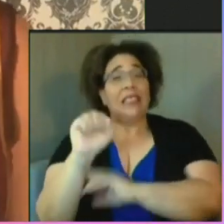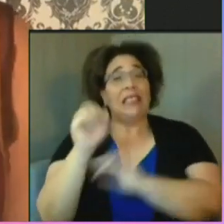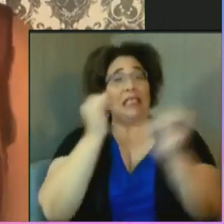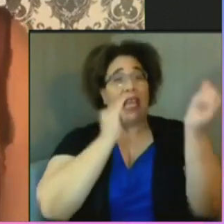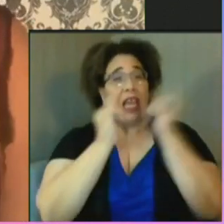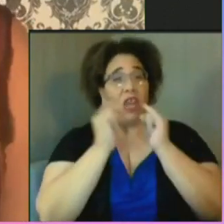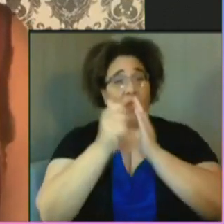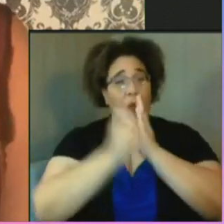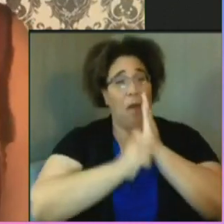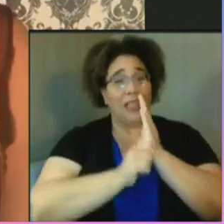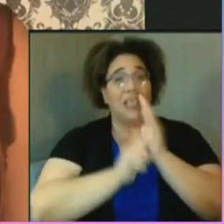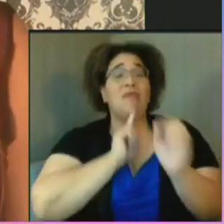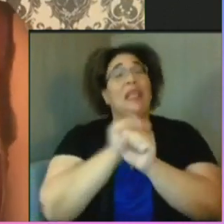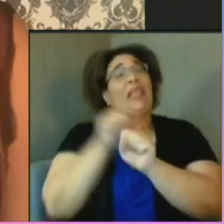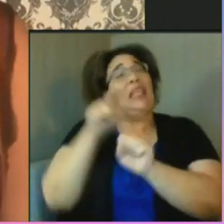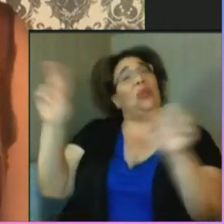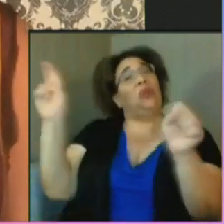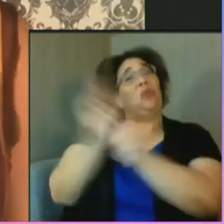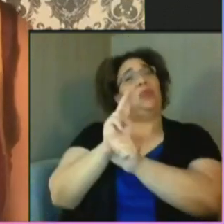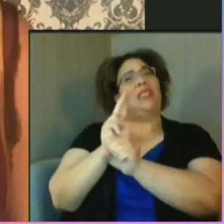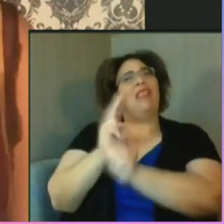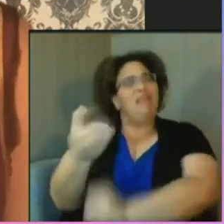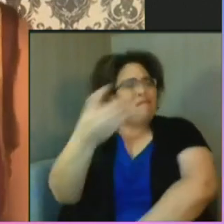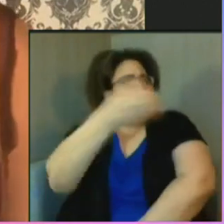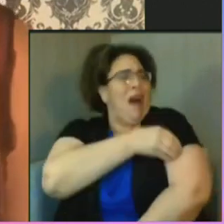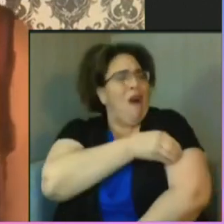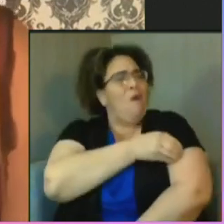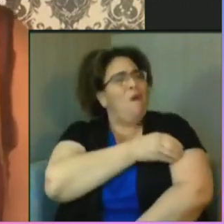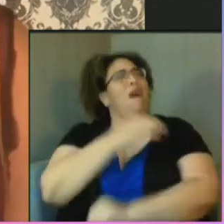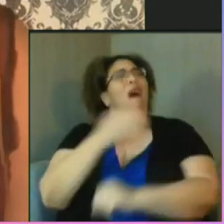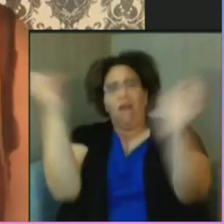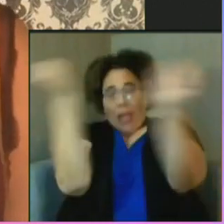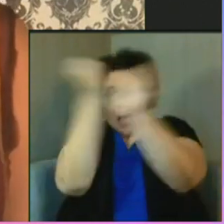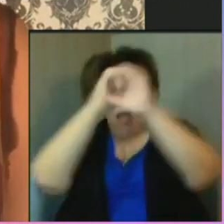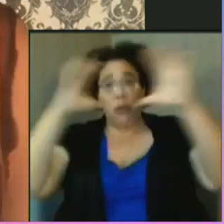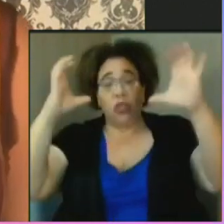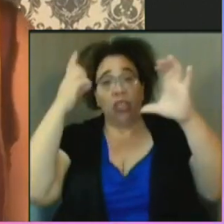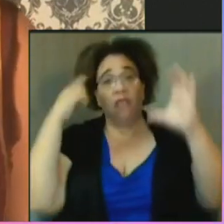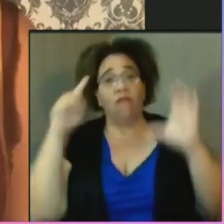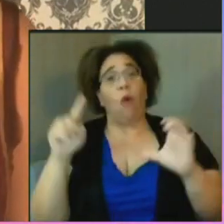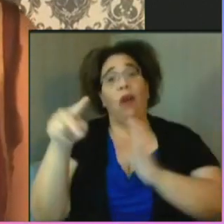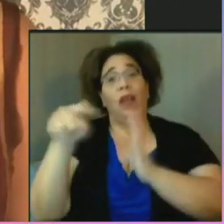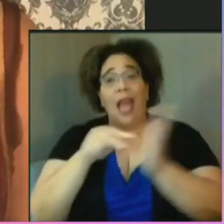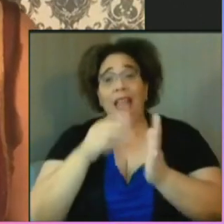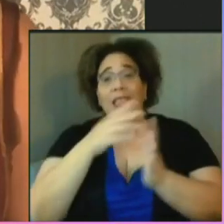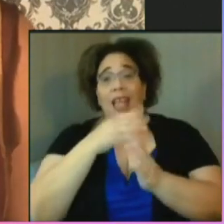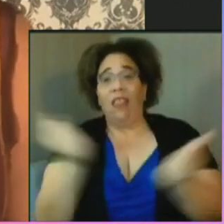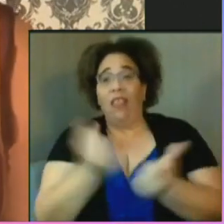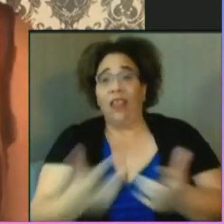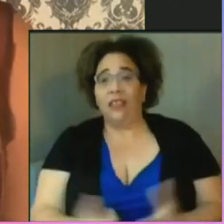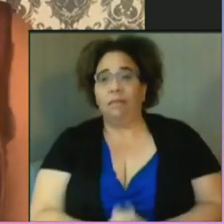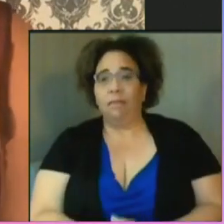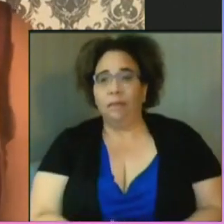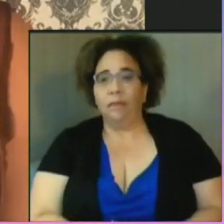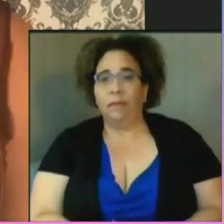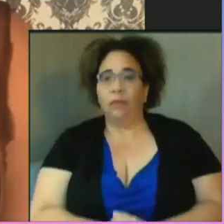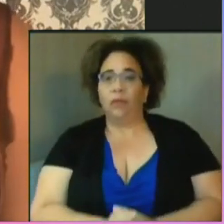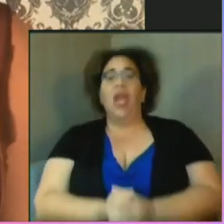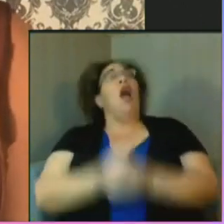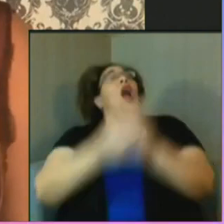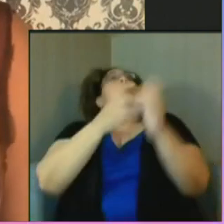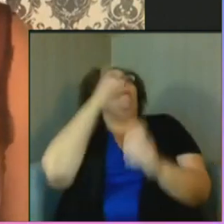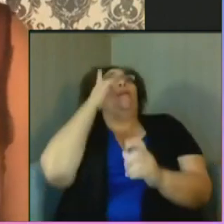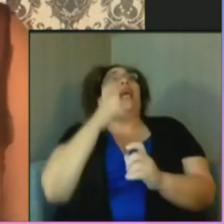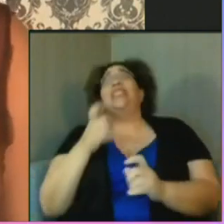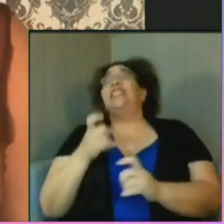uses the power of images and thought to advance possibilities for us. And I think that it's really important for us to talk